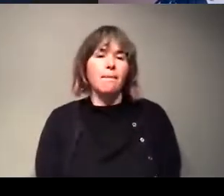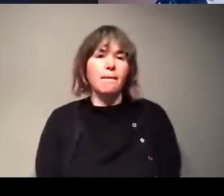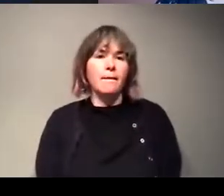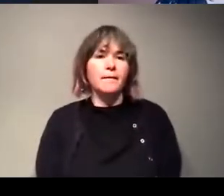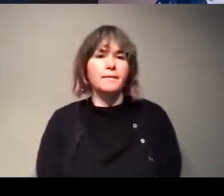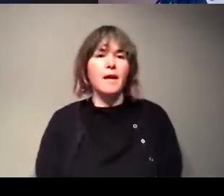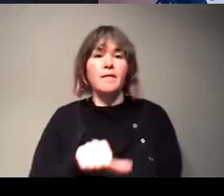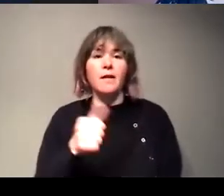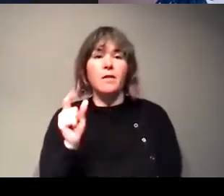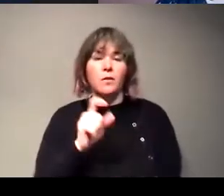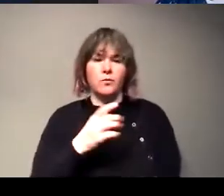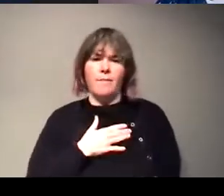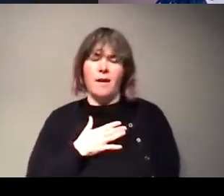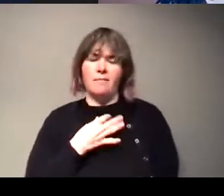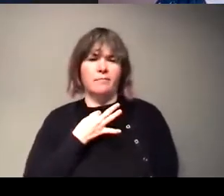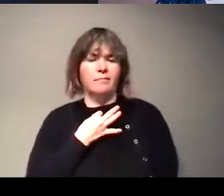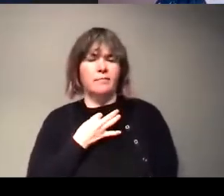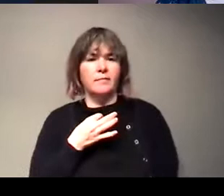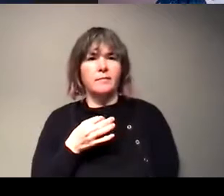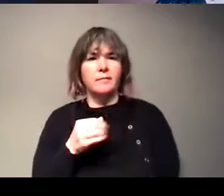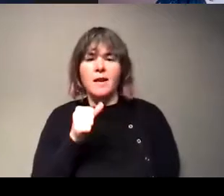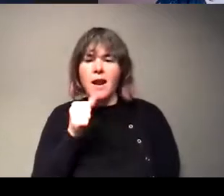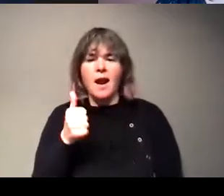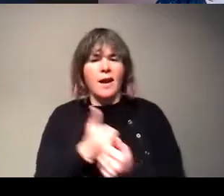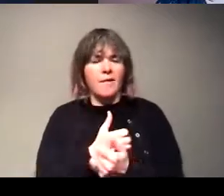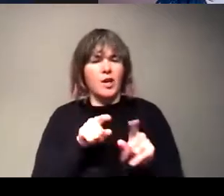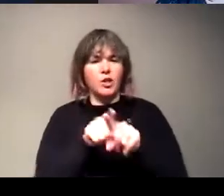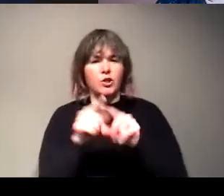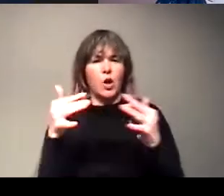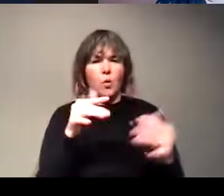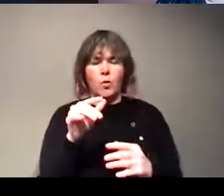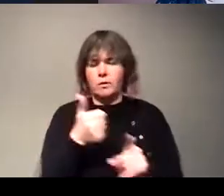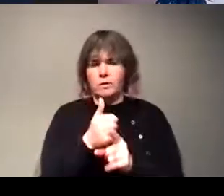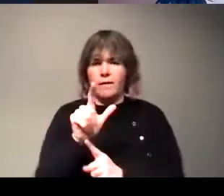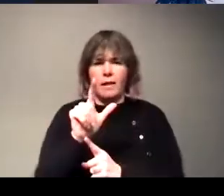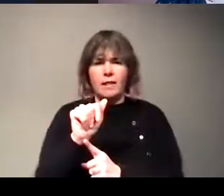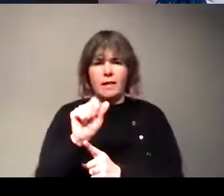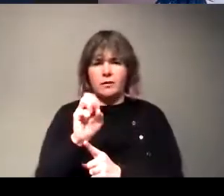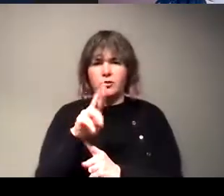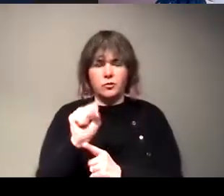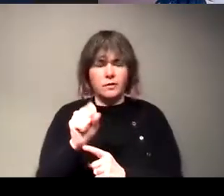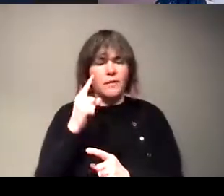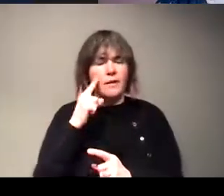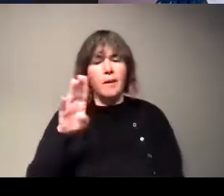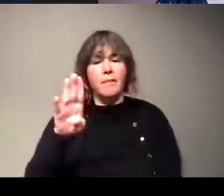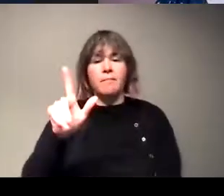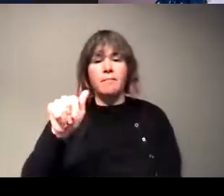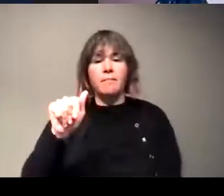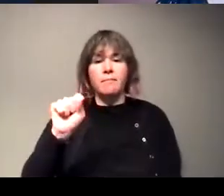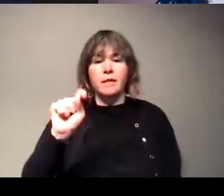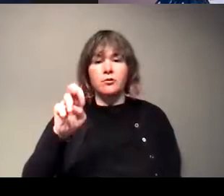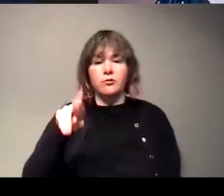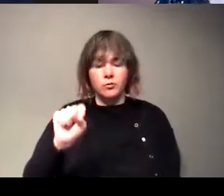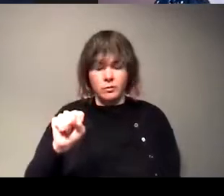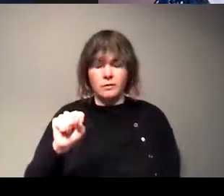this is actually mine, and I just wanted to bring it up that not everything in Star Wars is lasers. And so if we think about our blasters, these are